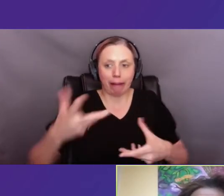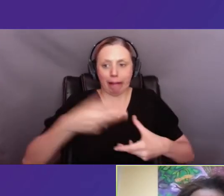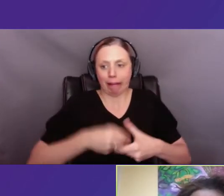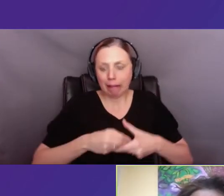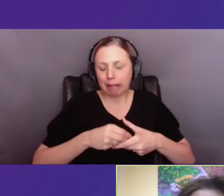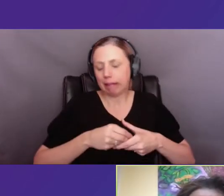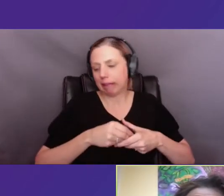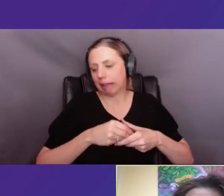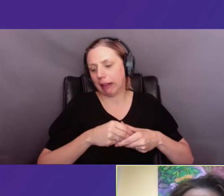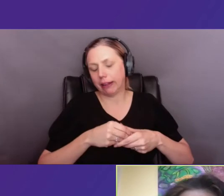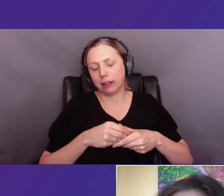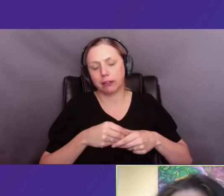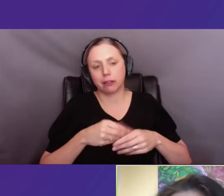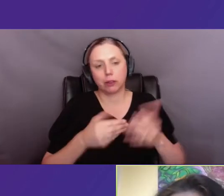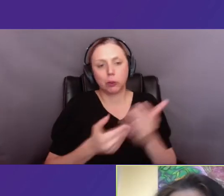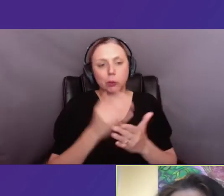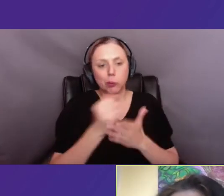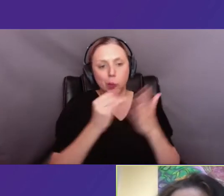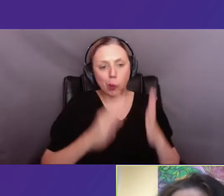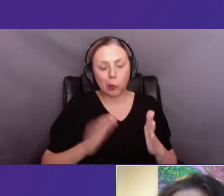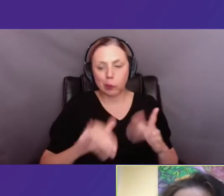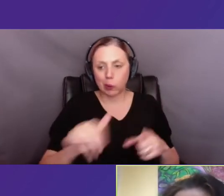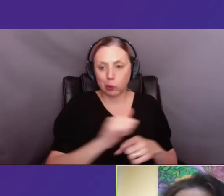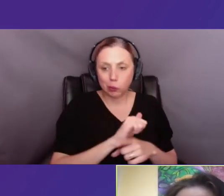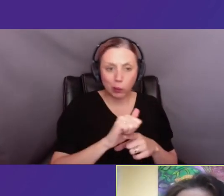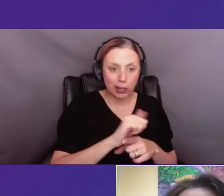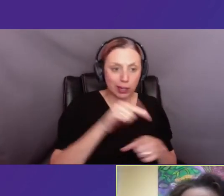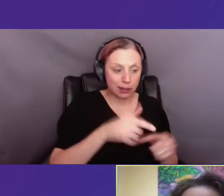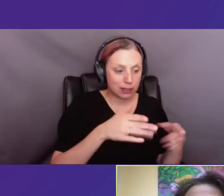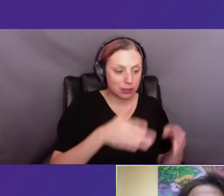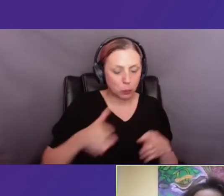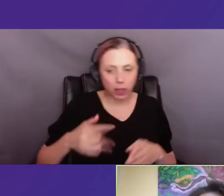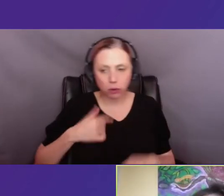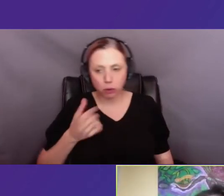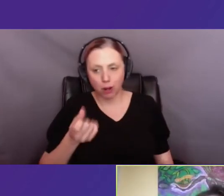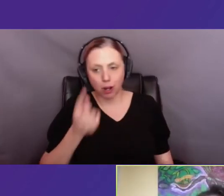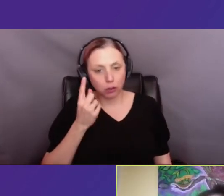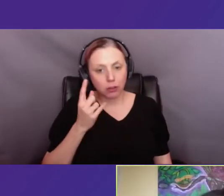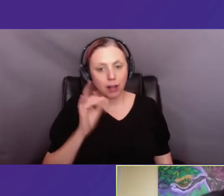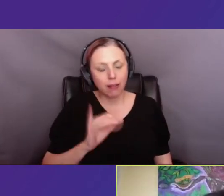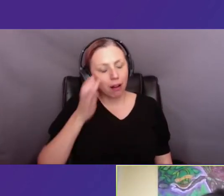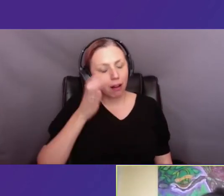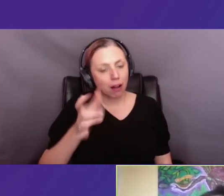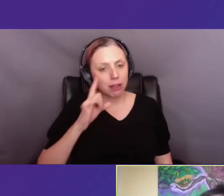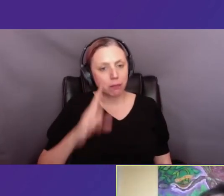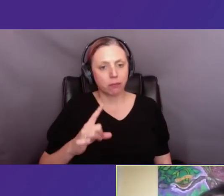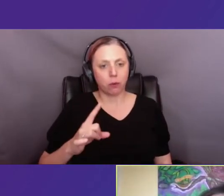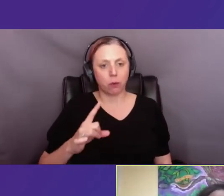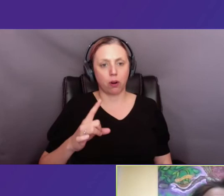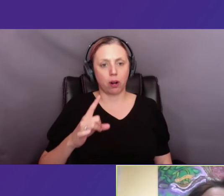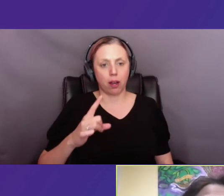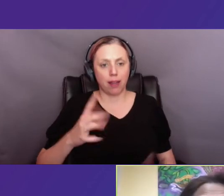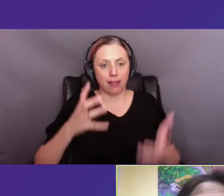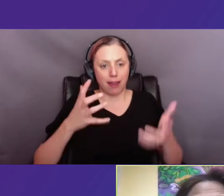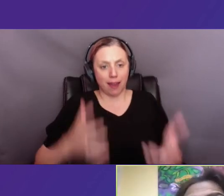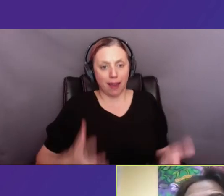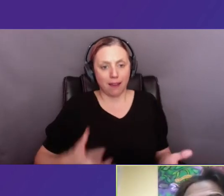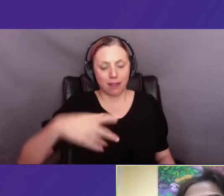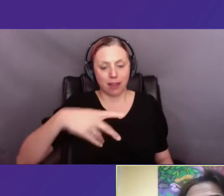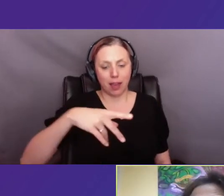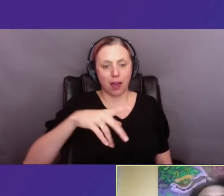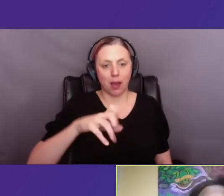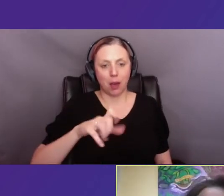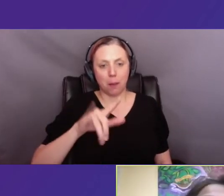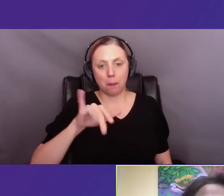newer artists who are training in this form to understand, this concept of the heavy pelvis, where you're doing grounded